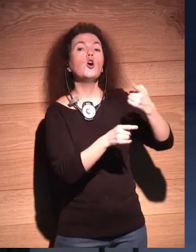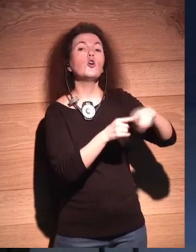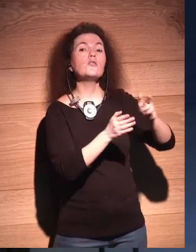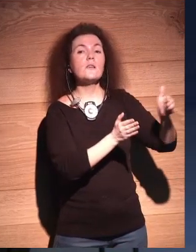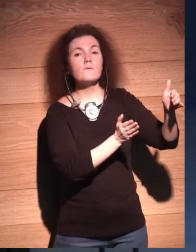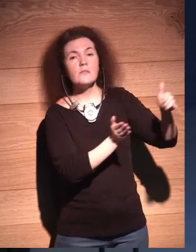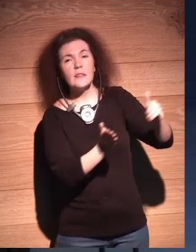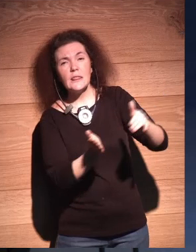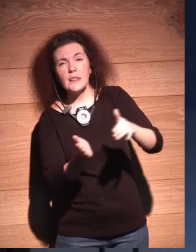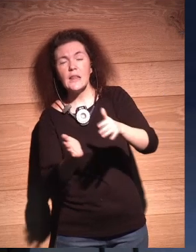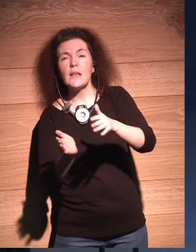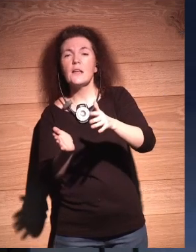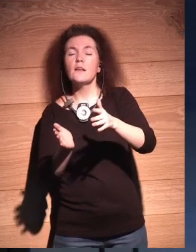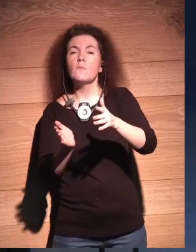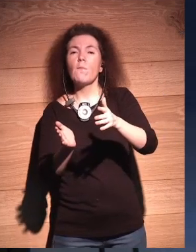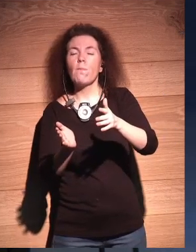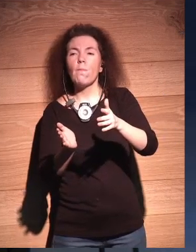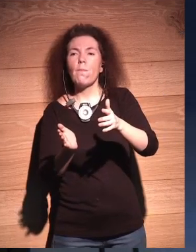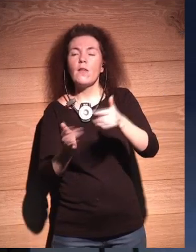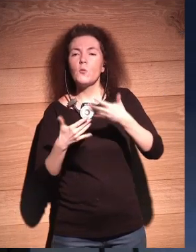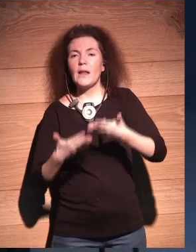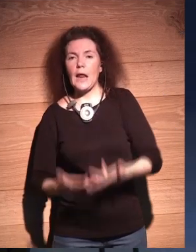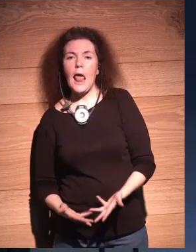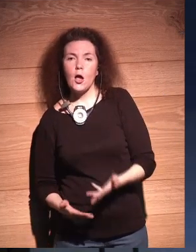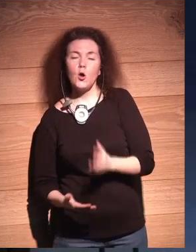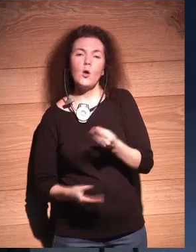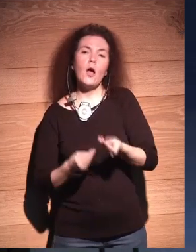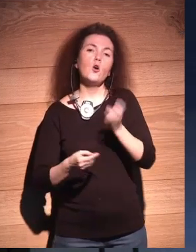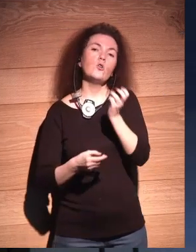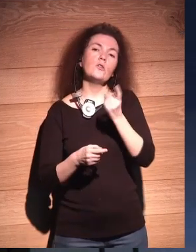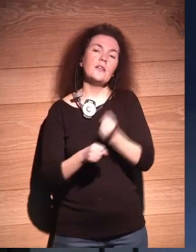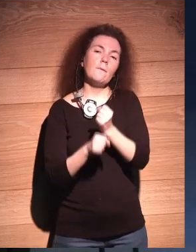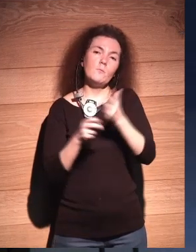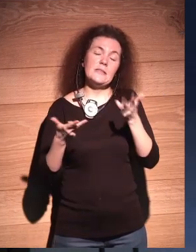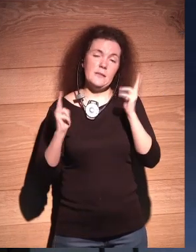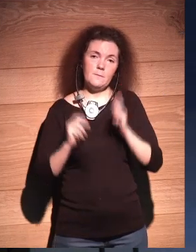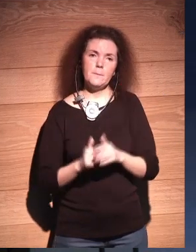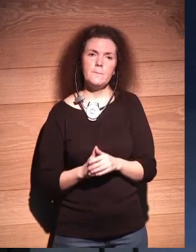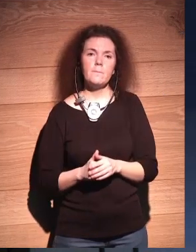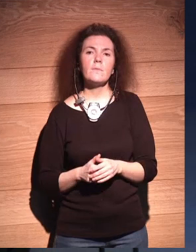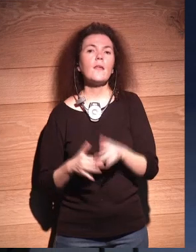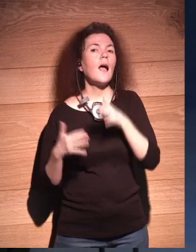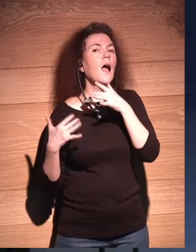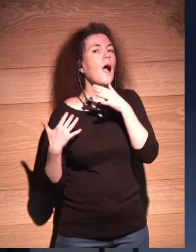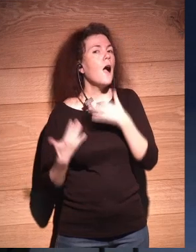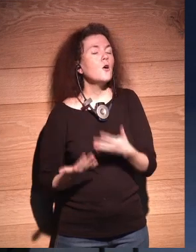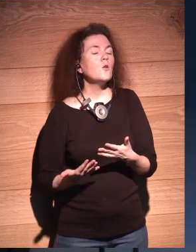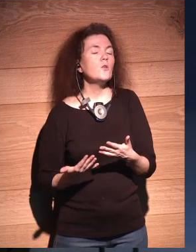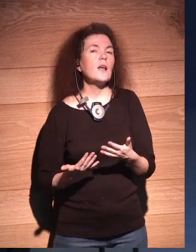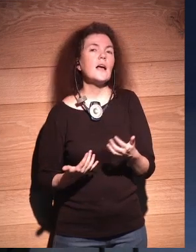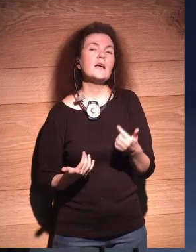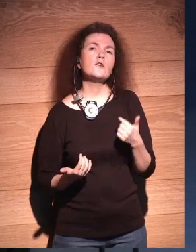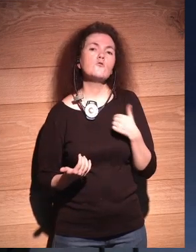preparing a show that it will be have a lot of that kind of stuff in it, and it will be in